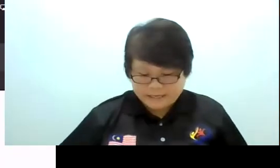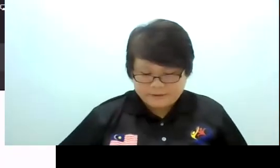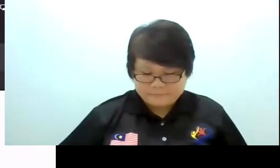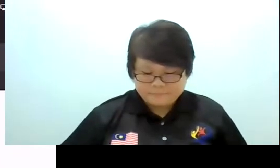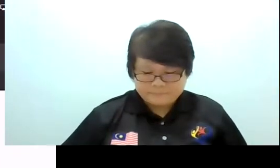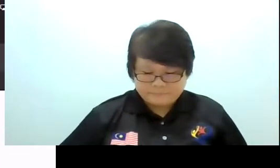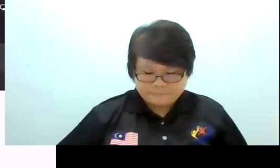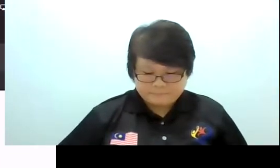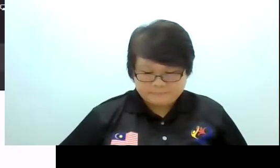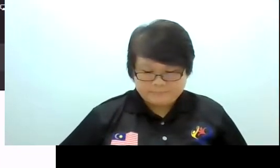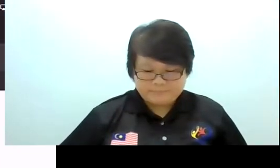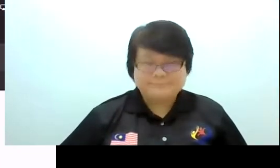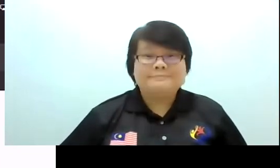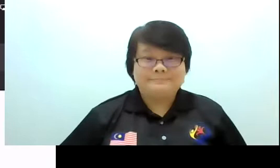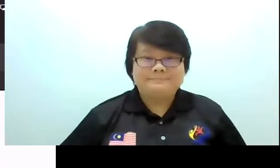Yeah.